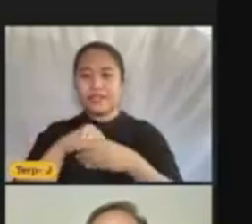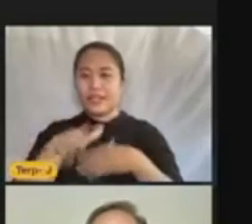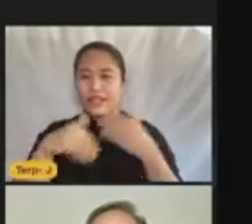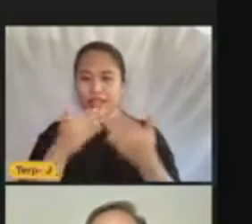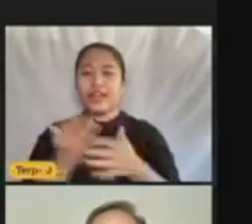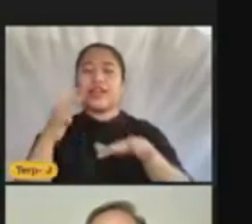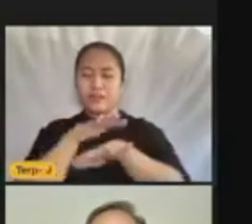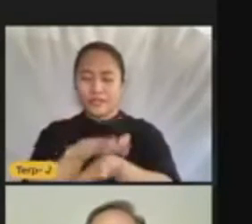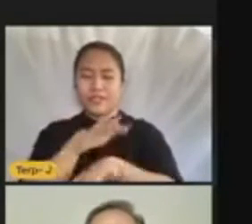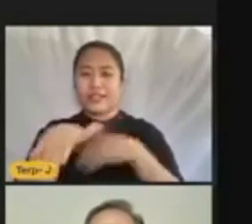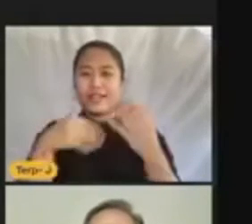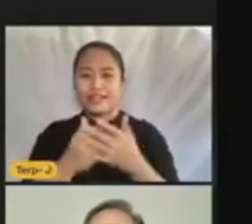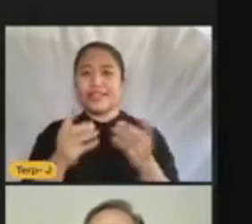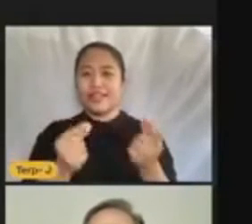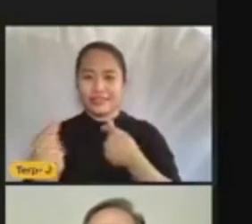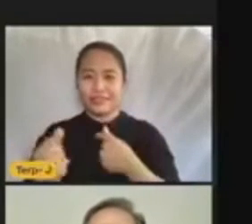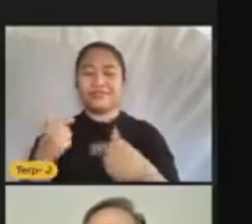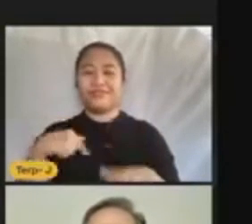it? Okay.